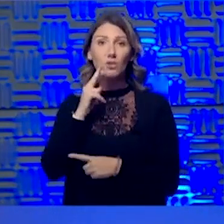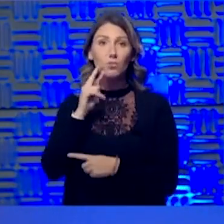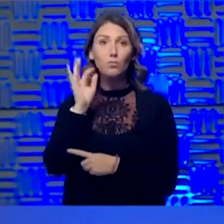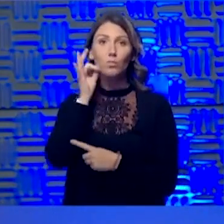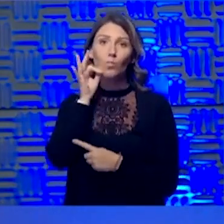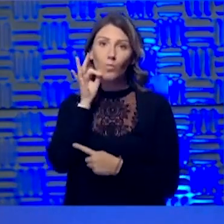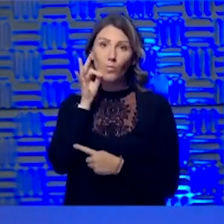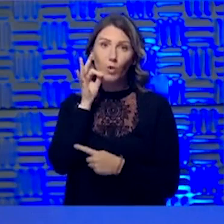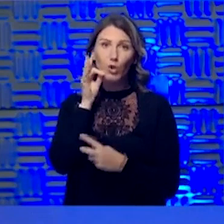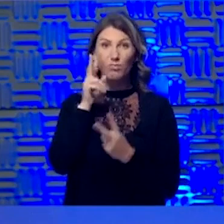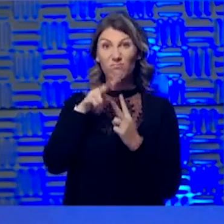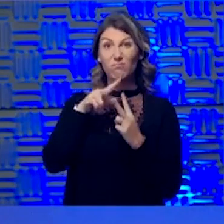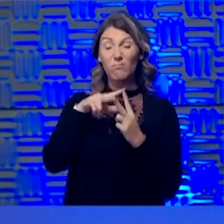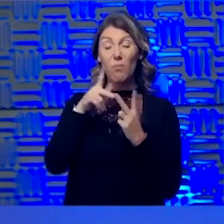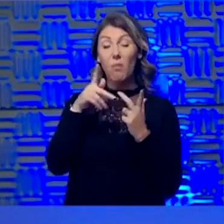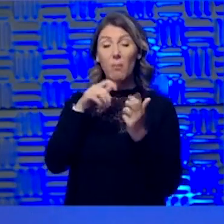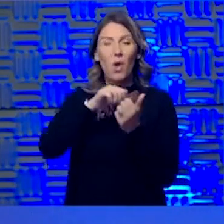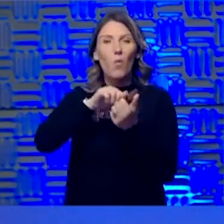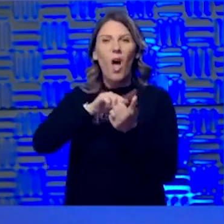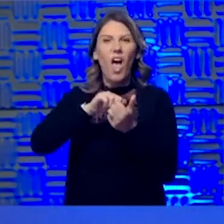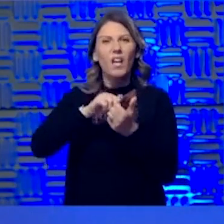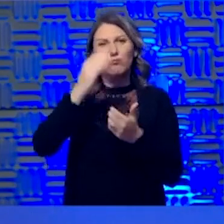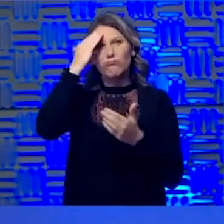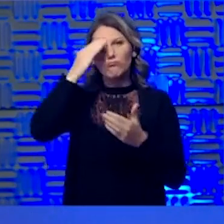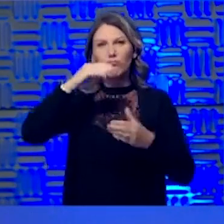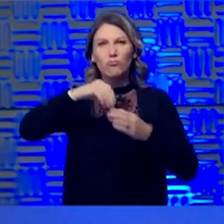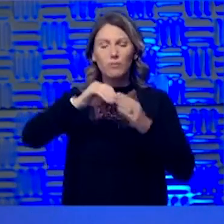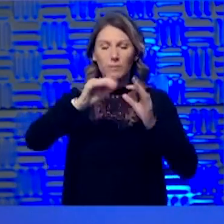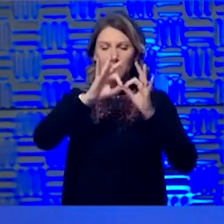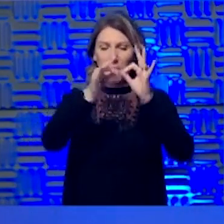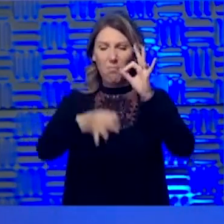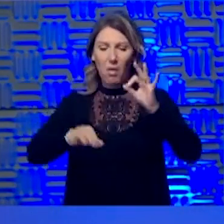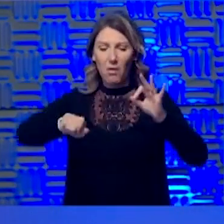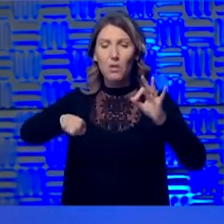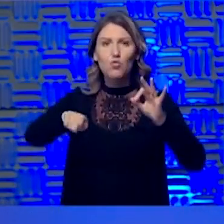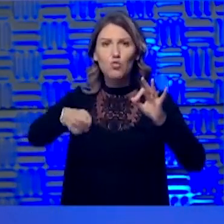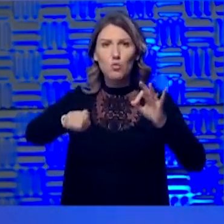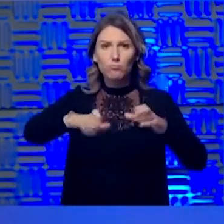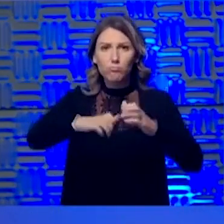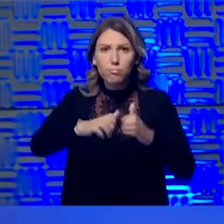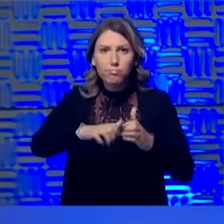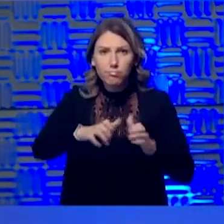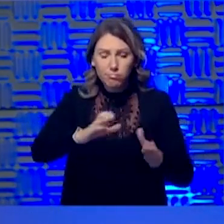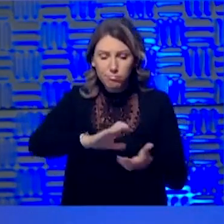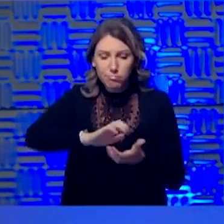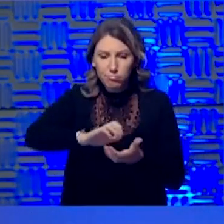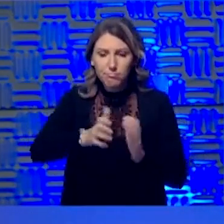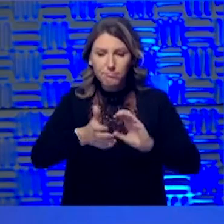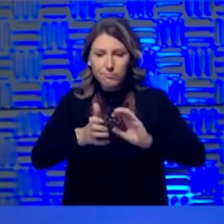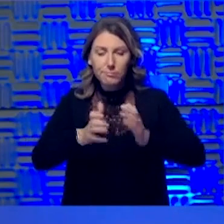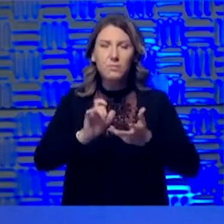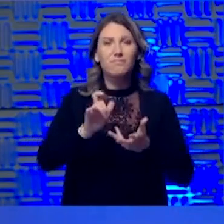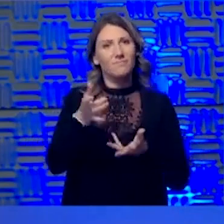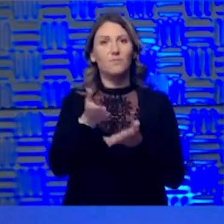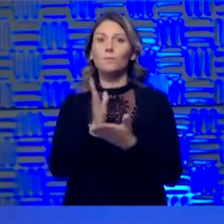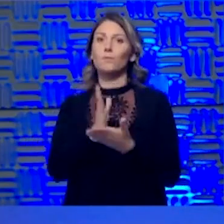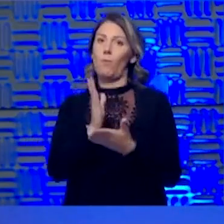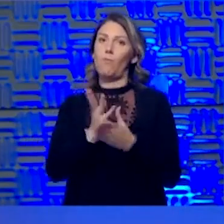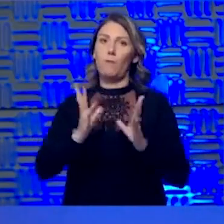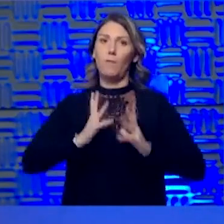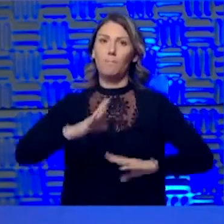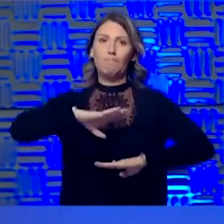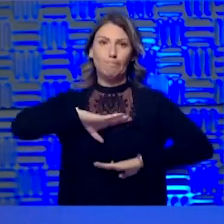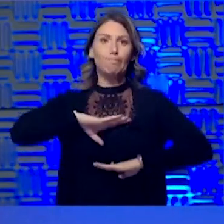Probably just washing them off as you would wash them off normally is probably okay. Again, a lot of those other